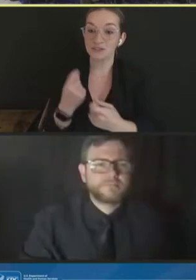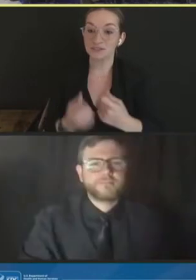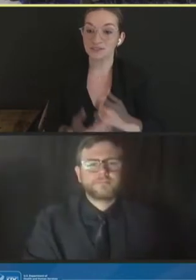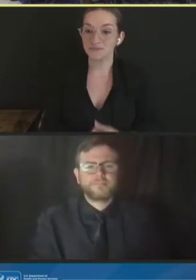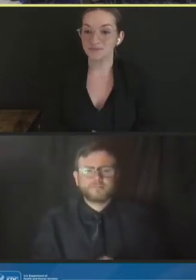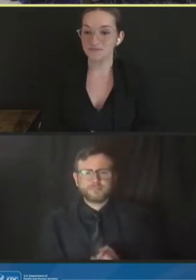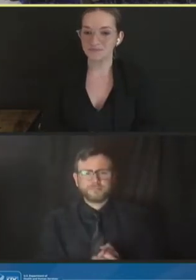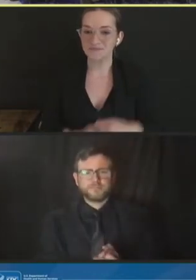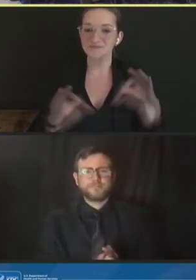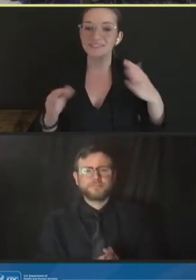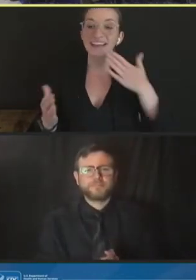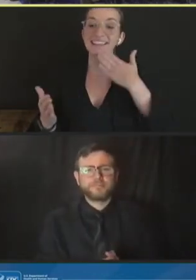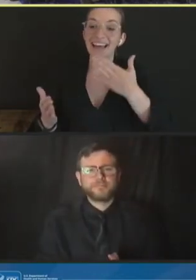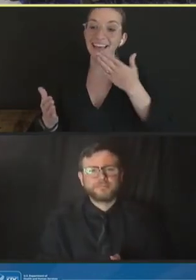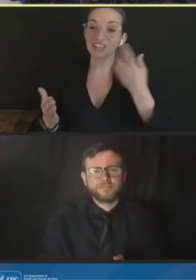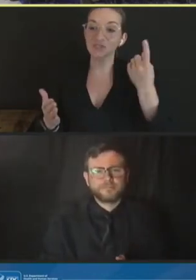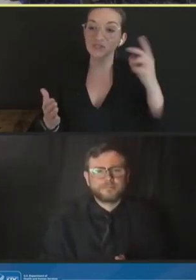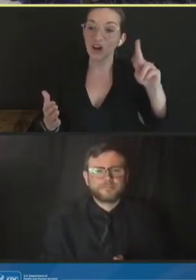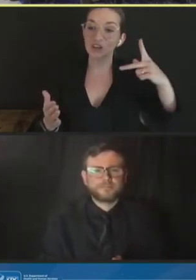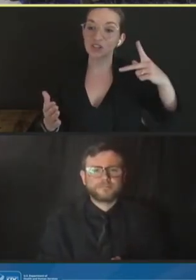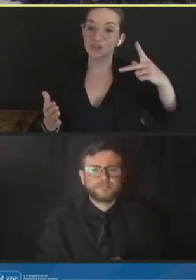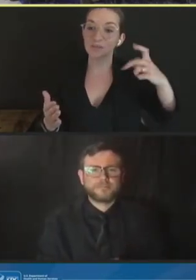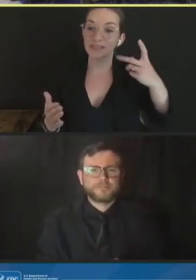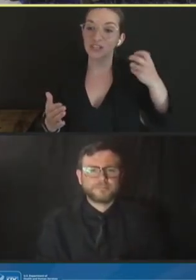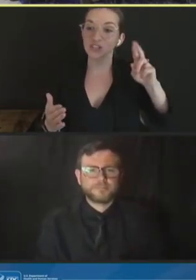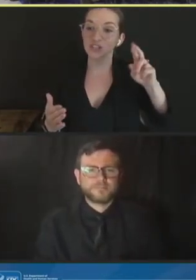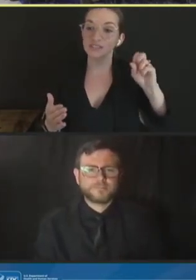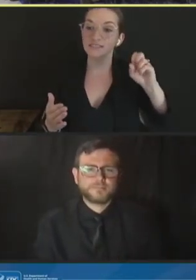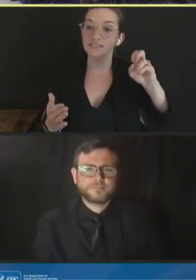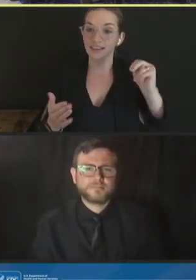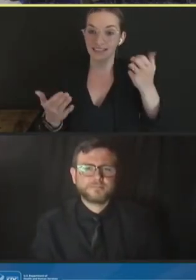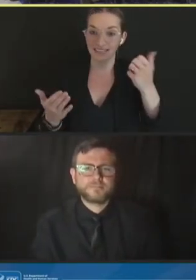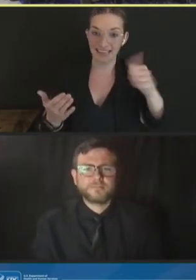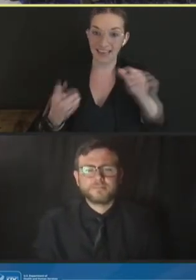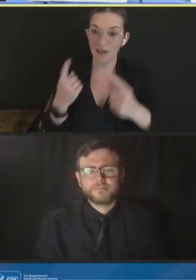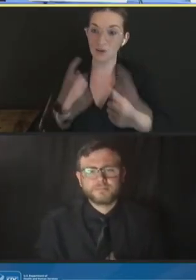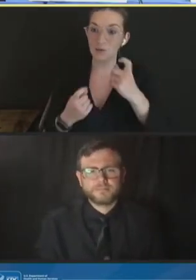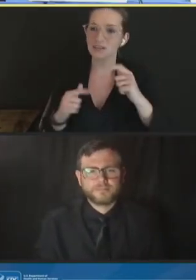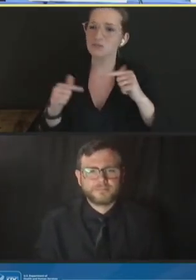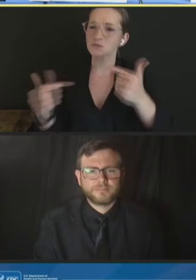Thank you, Dr. Peterson. Are there any questions or comments from the members in the room?